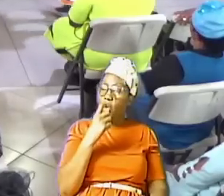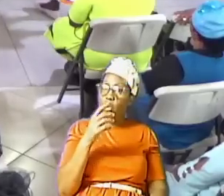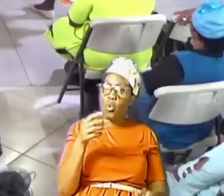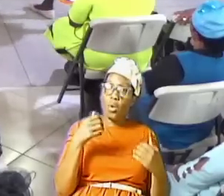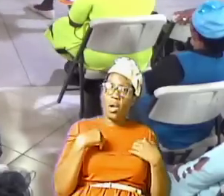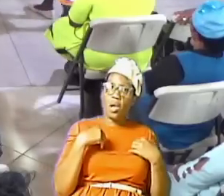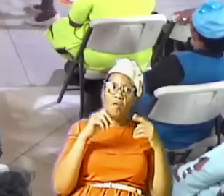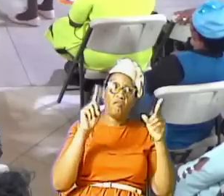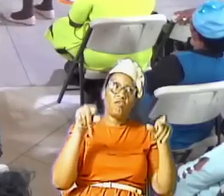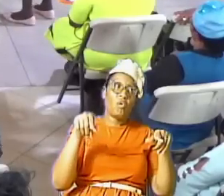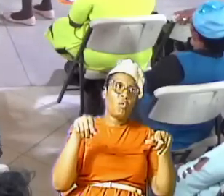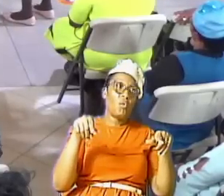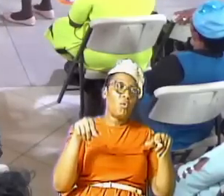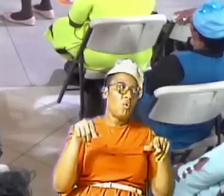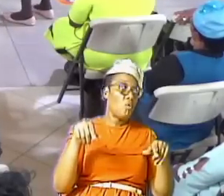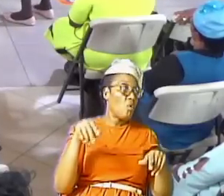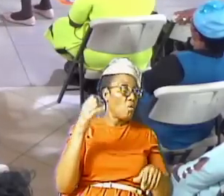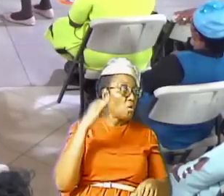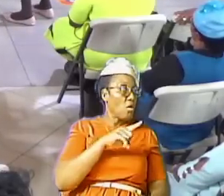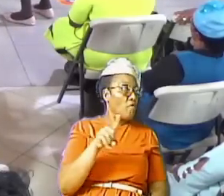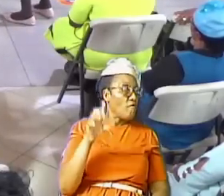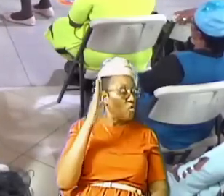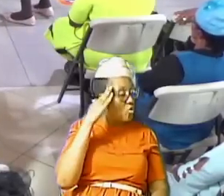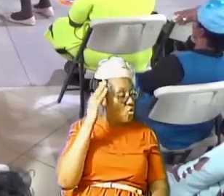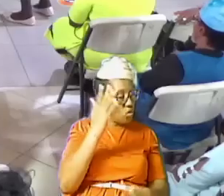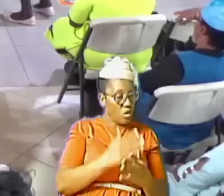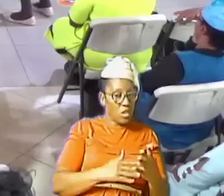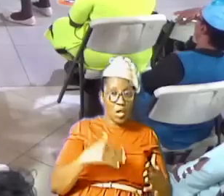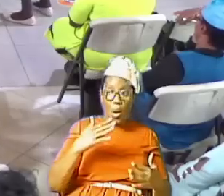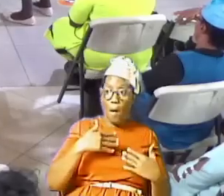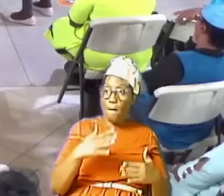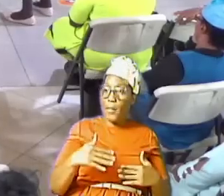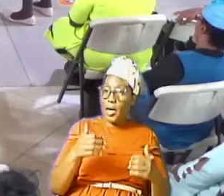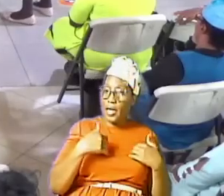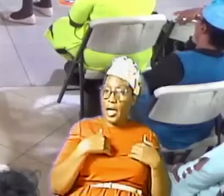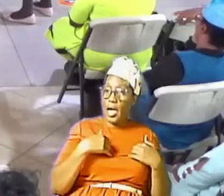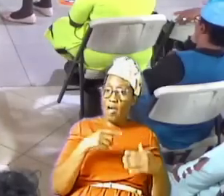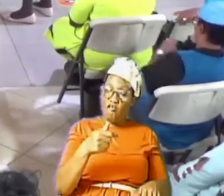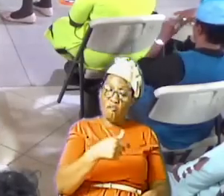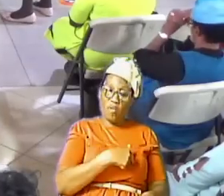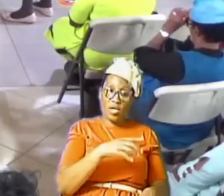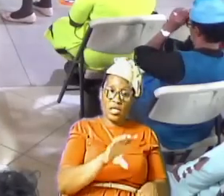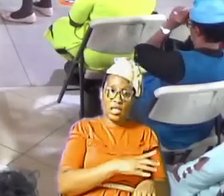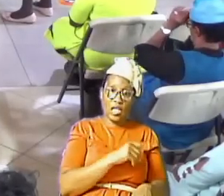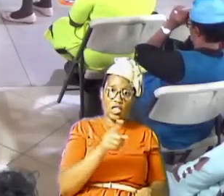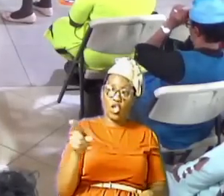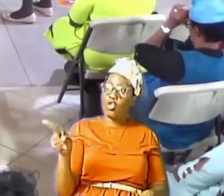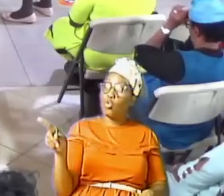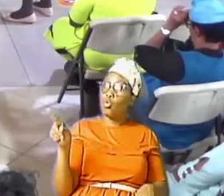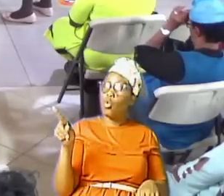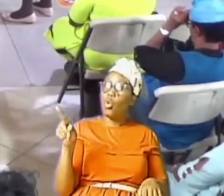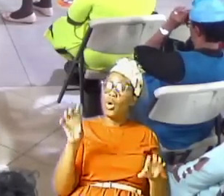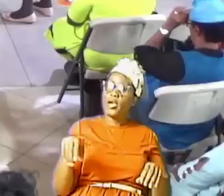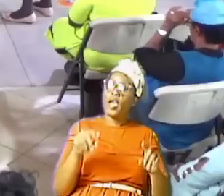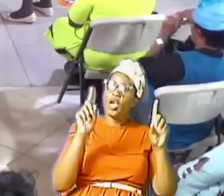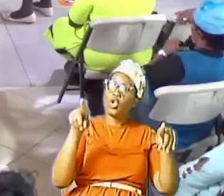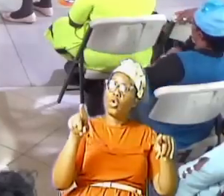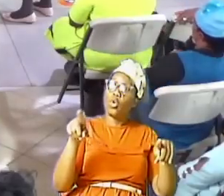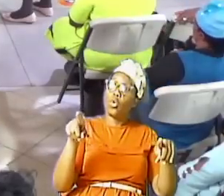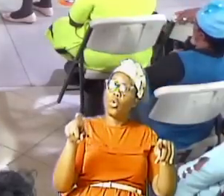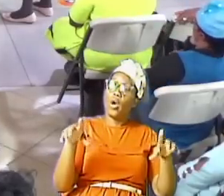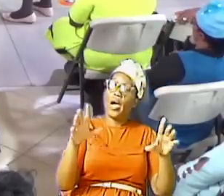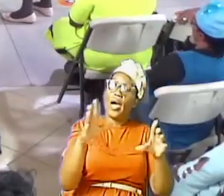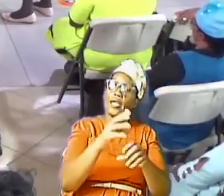in, two saints spoke with me. And whereas theirs is not breast